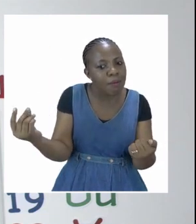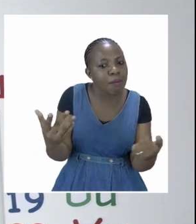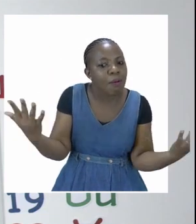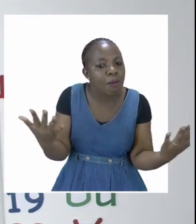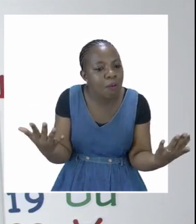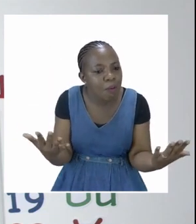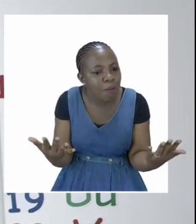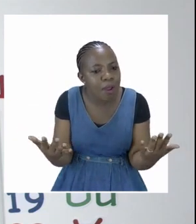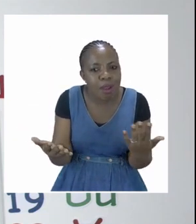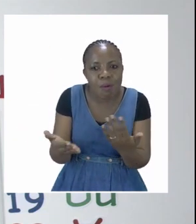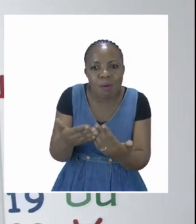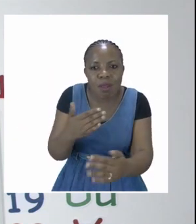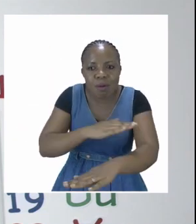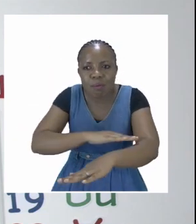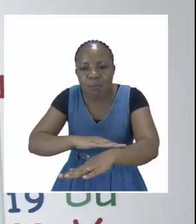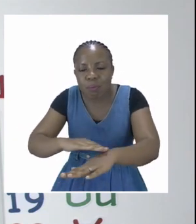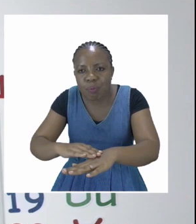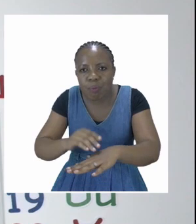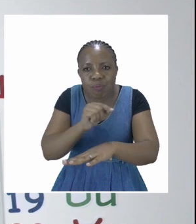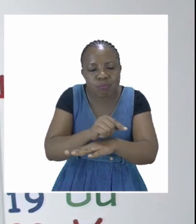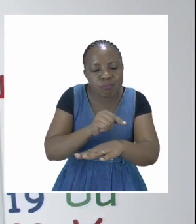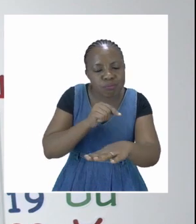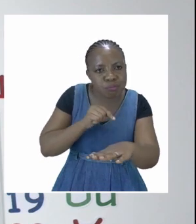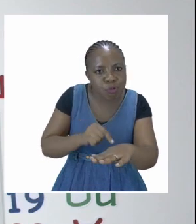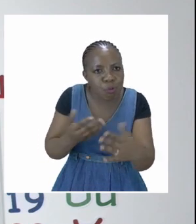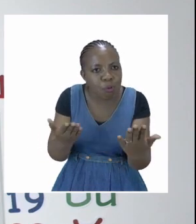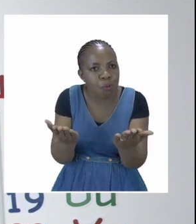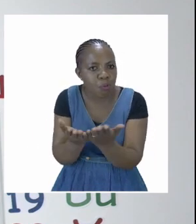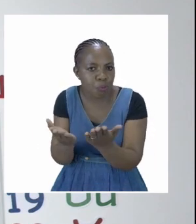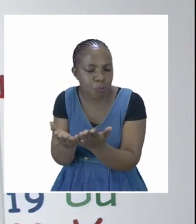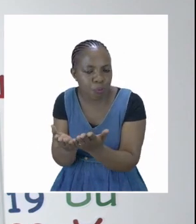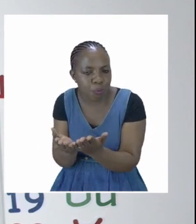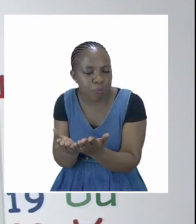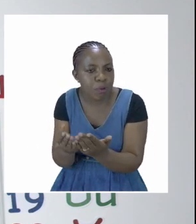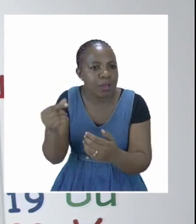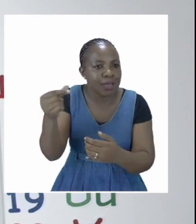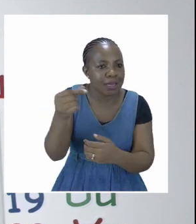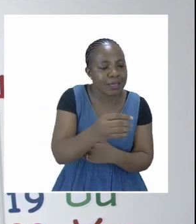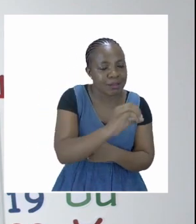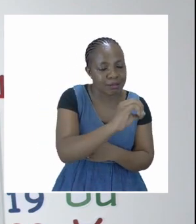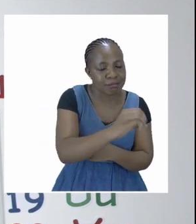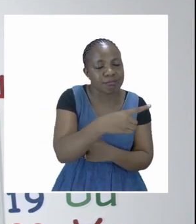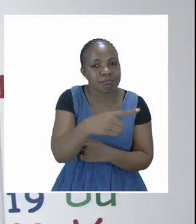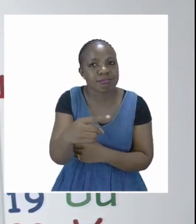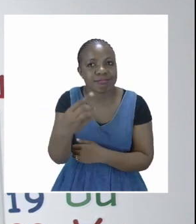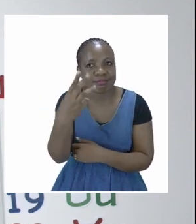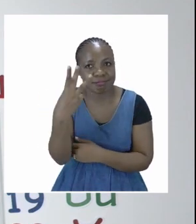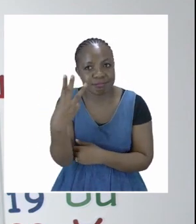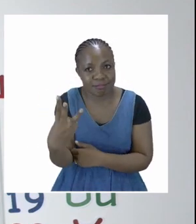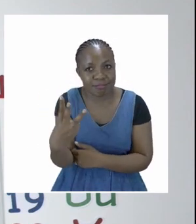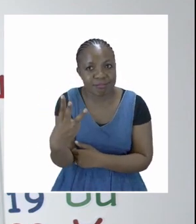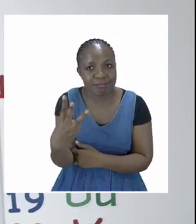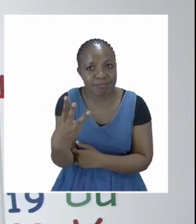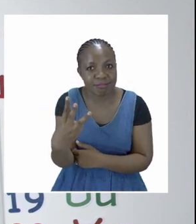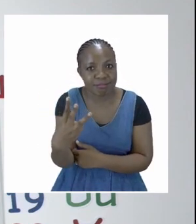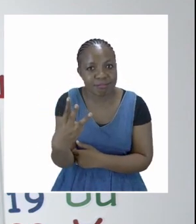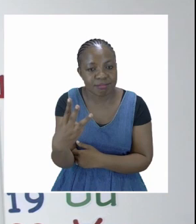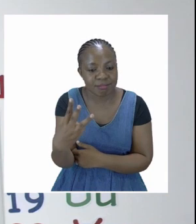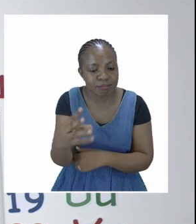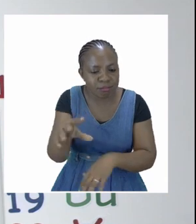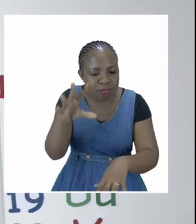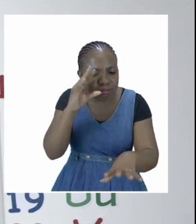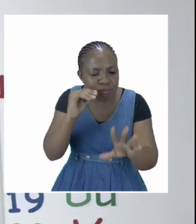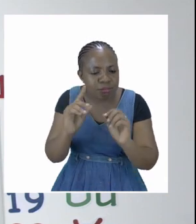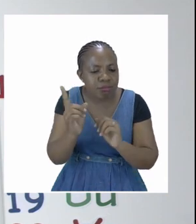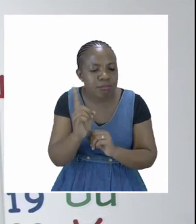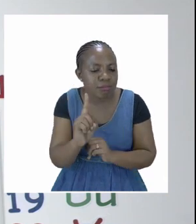to Thursday for pre-primary up until grade 3. The lessons are for listening